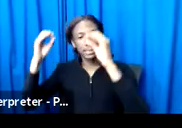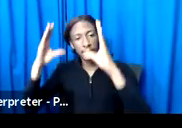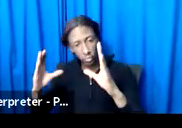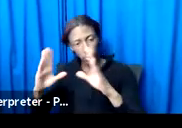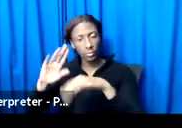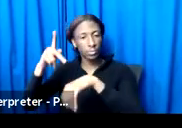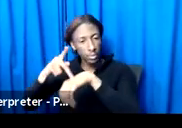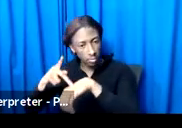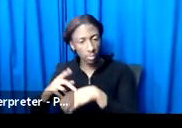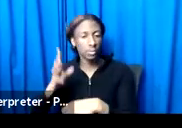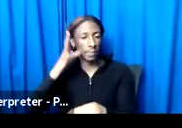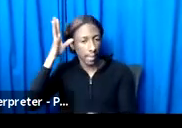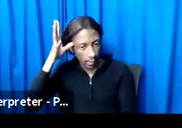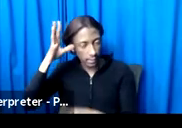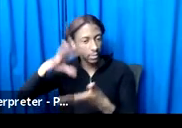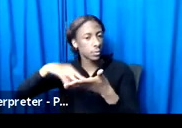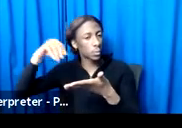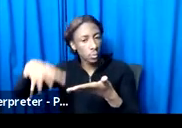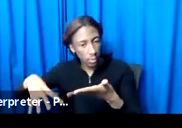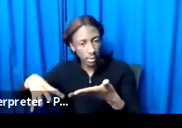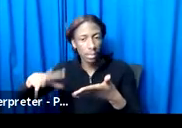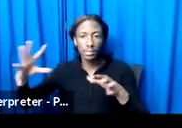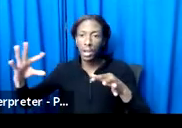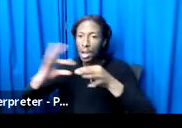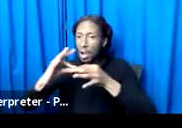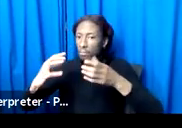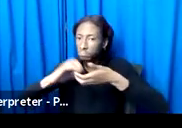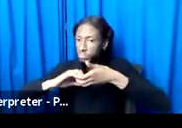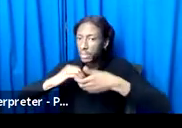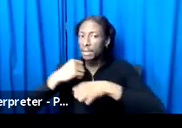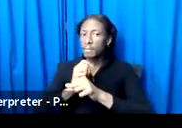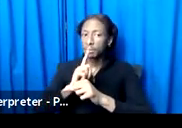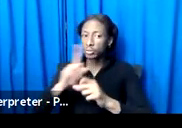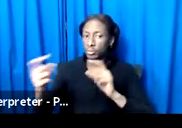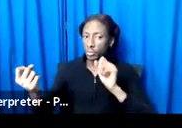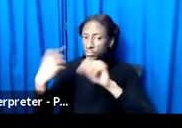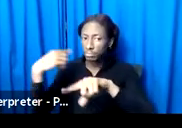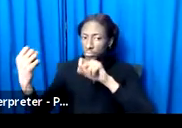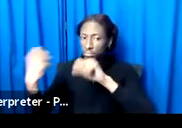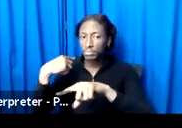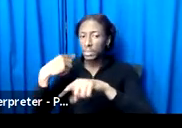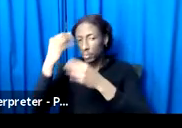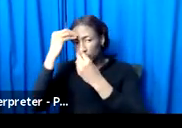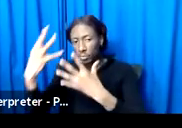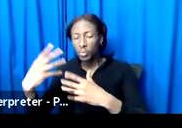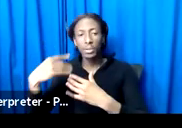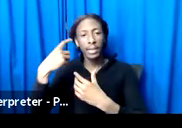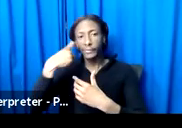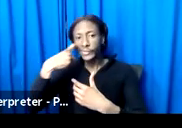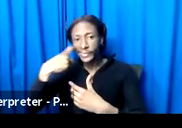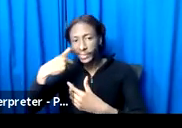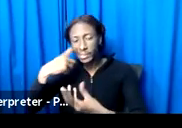principals, parents, students, to make sure that we're communicating the most recent, up-to-date